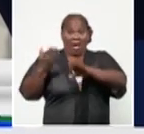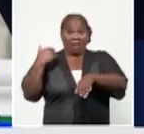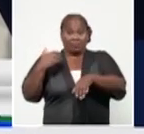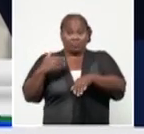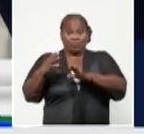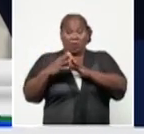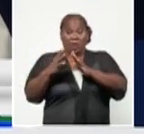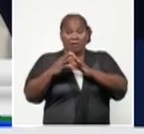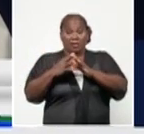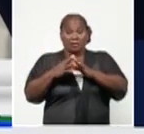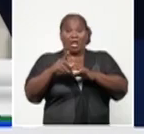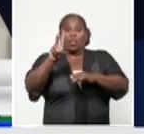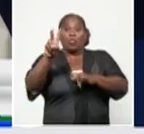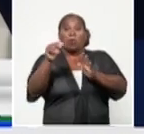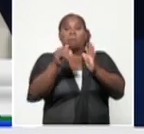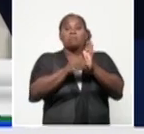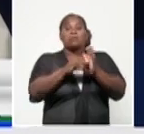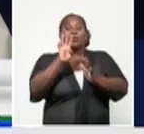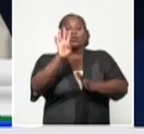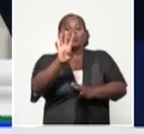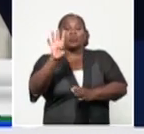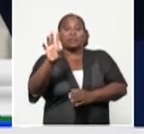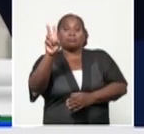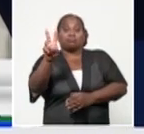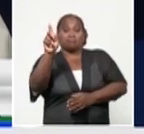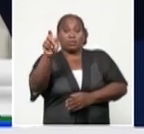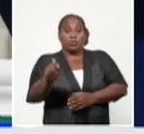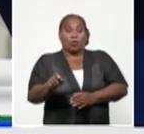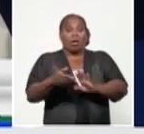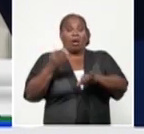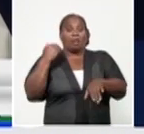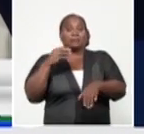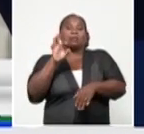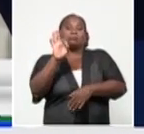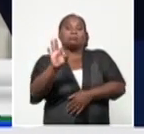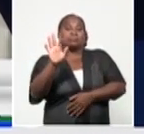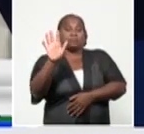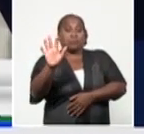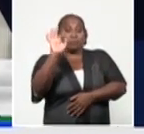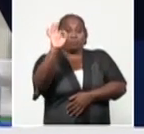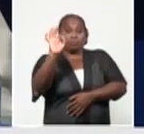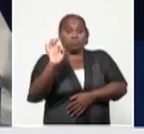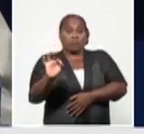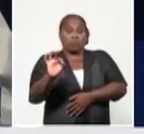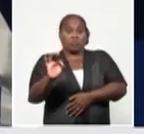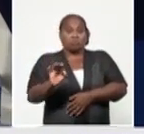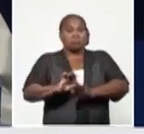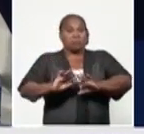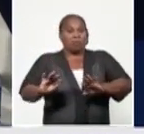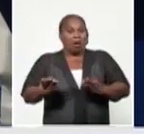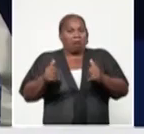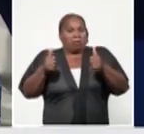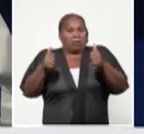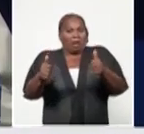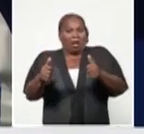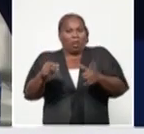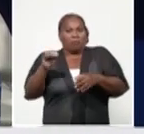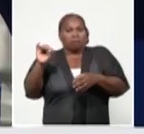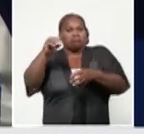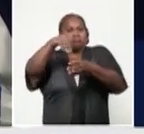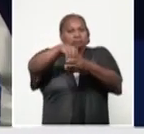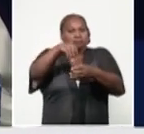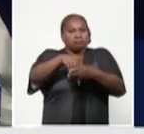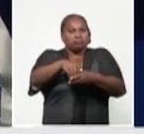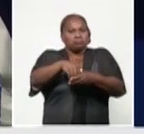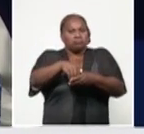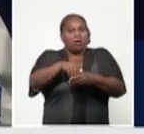2,442 people, or 85% of all confirmed cases in Cuba, have recovered from the virus and are back at home